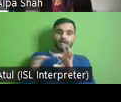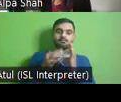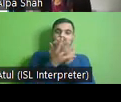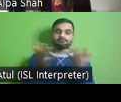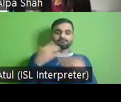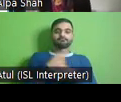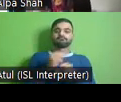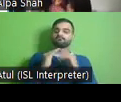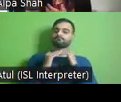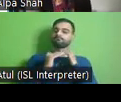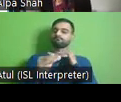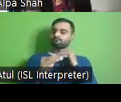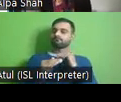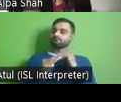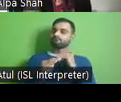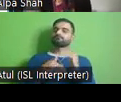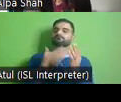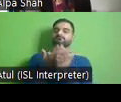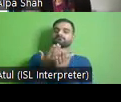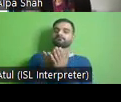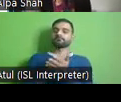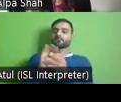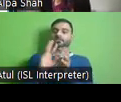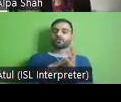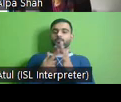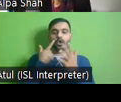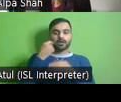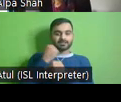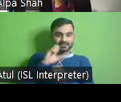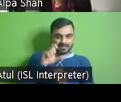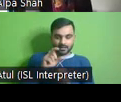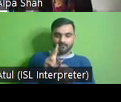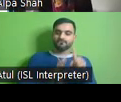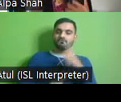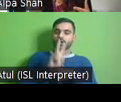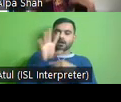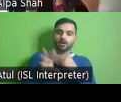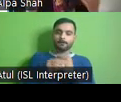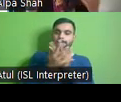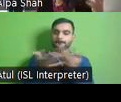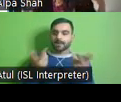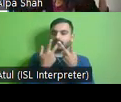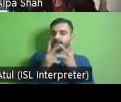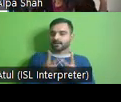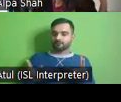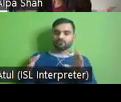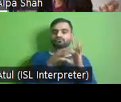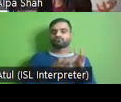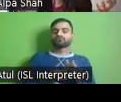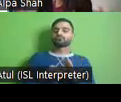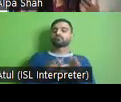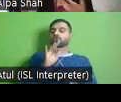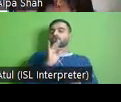and sustain counter-hegemonic values, egalitarian values, produce a different kind of common